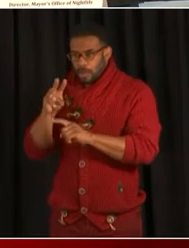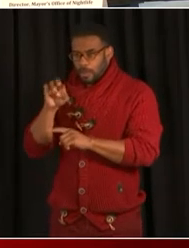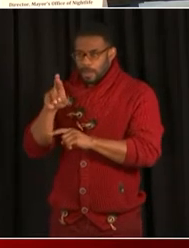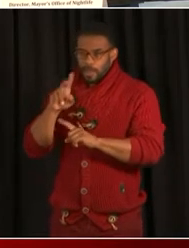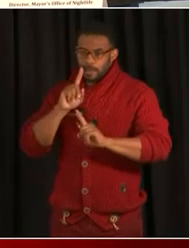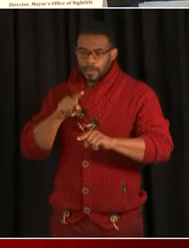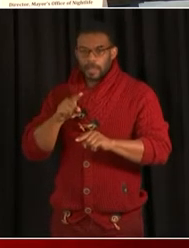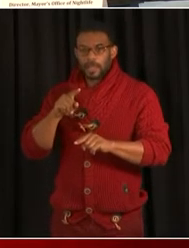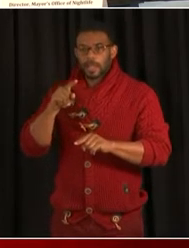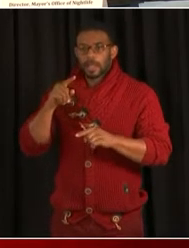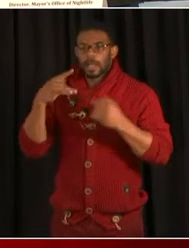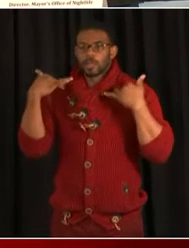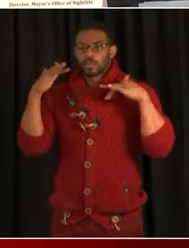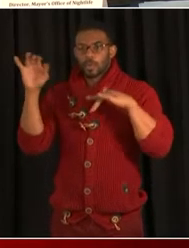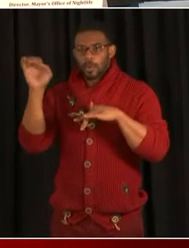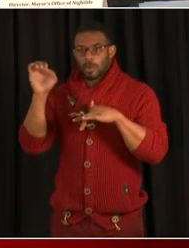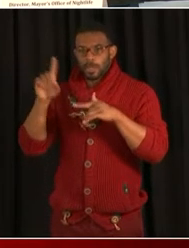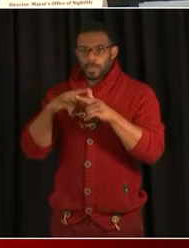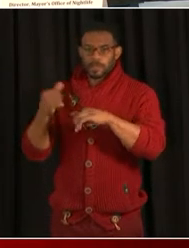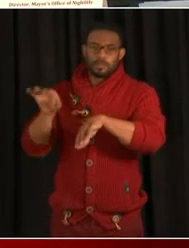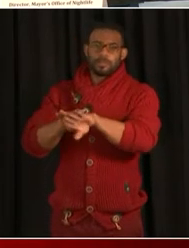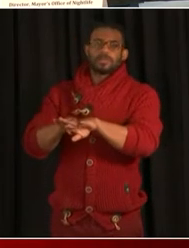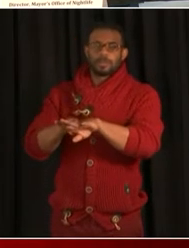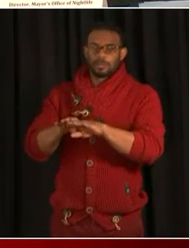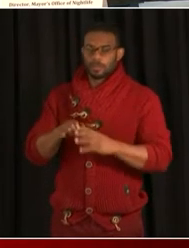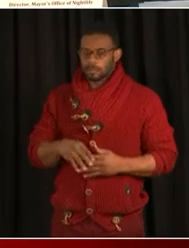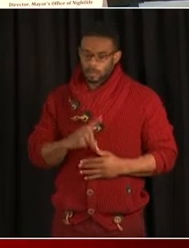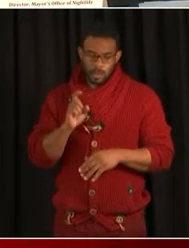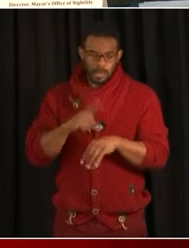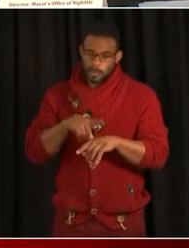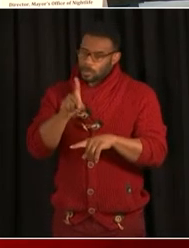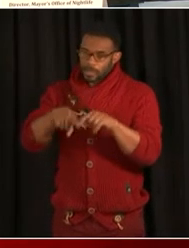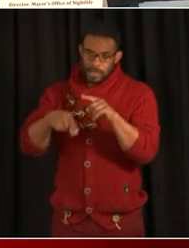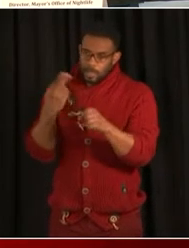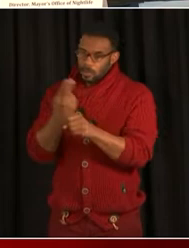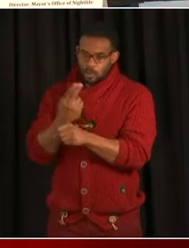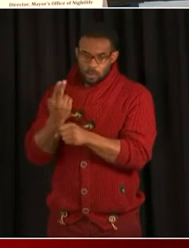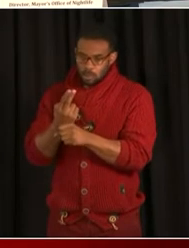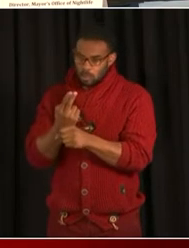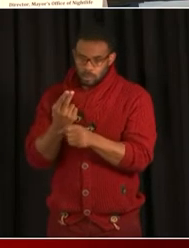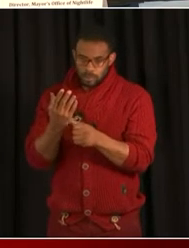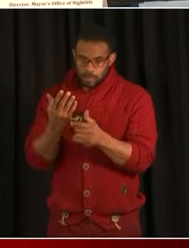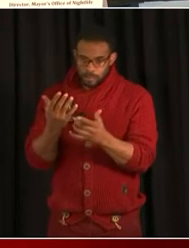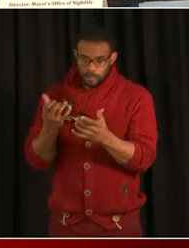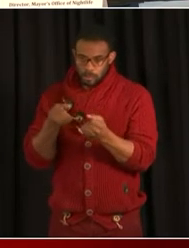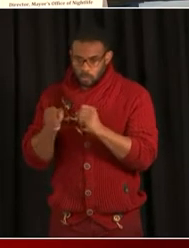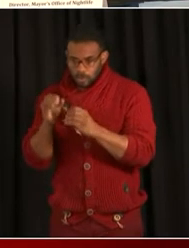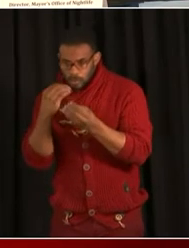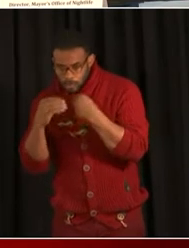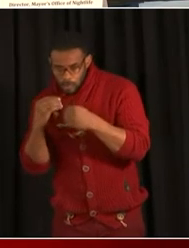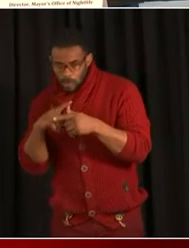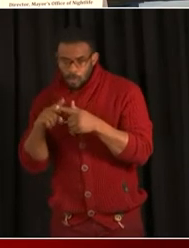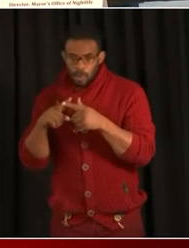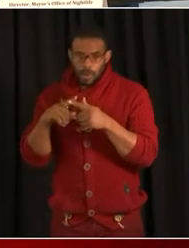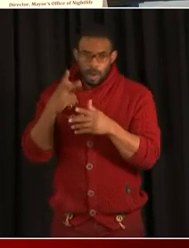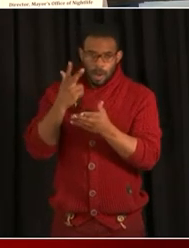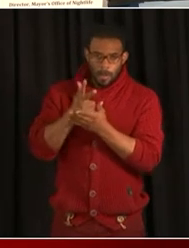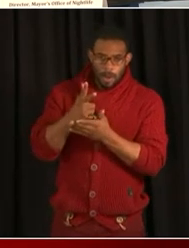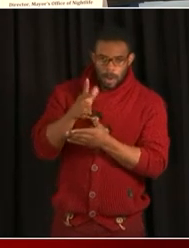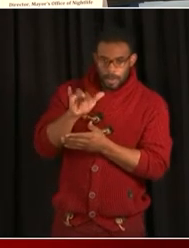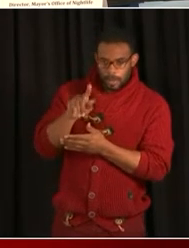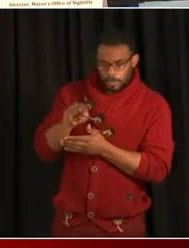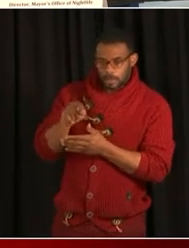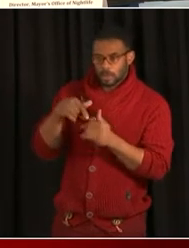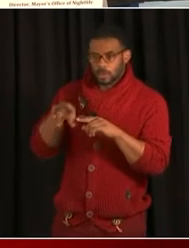has declared a snow emergency is the only time that you cannot use your streetery or